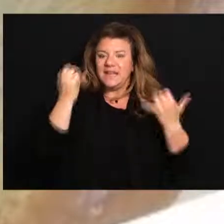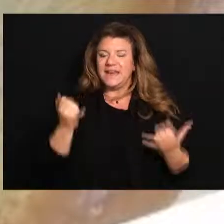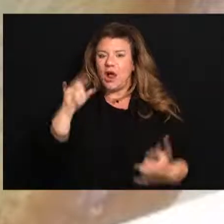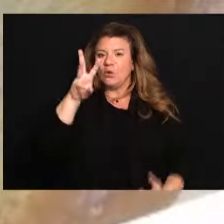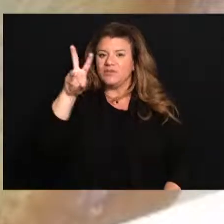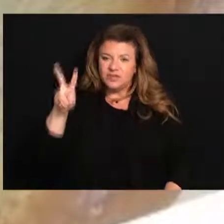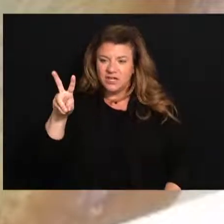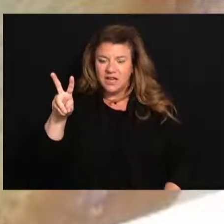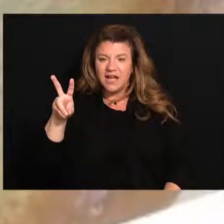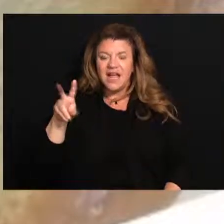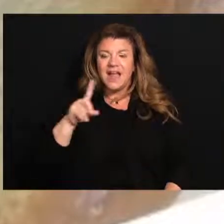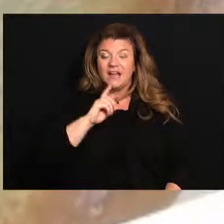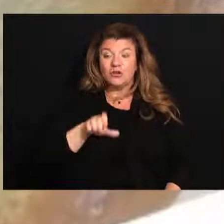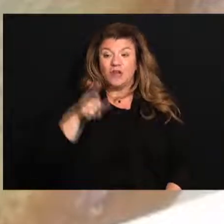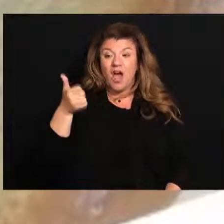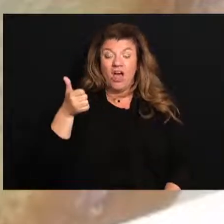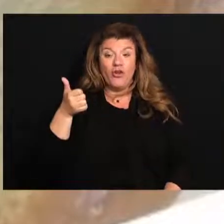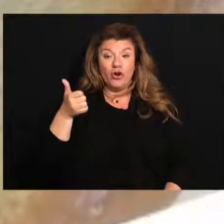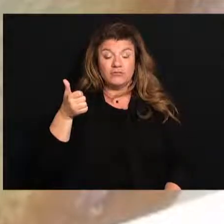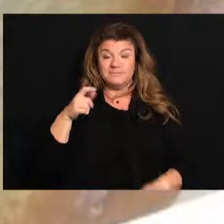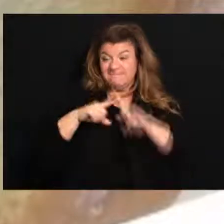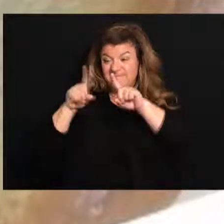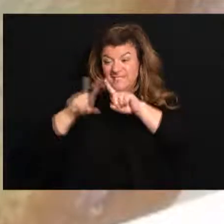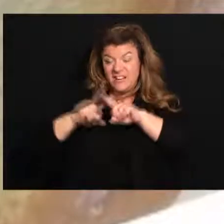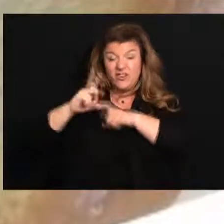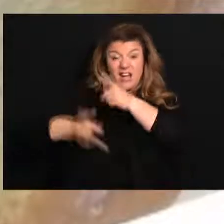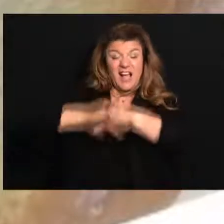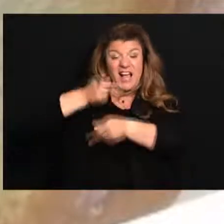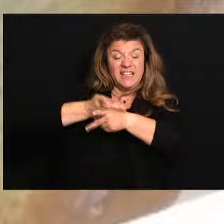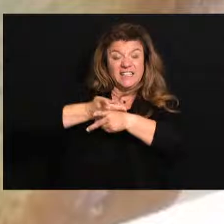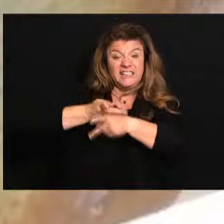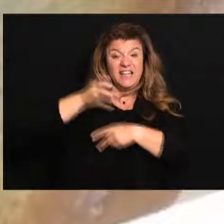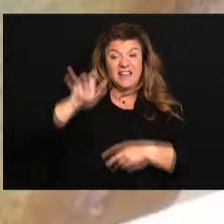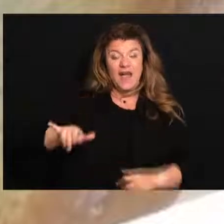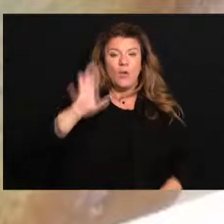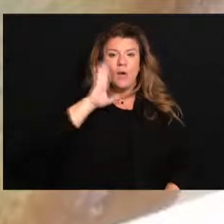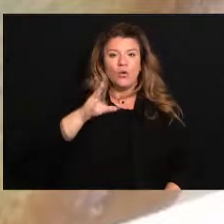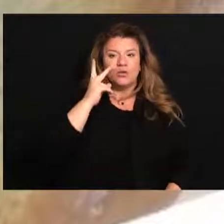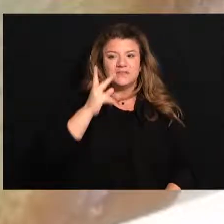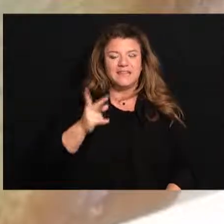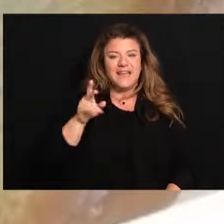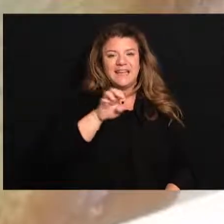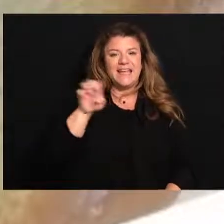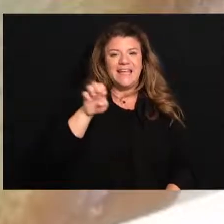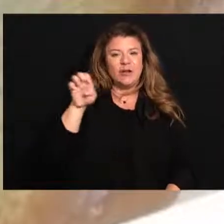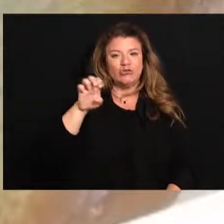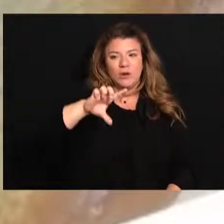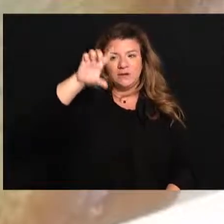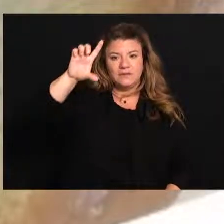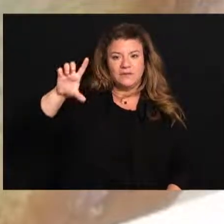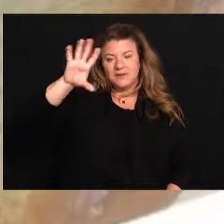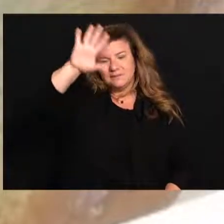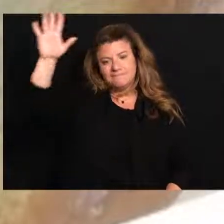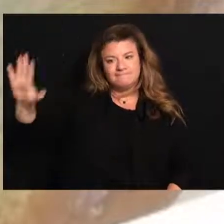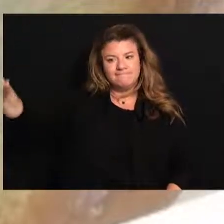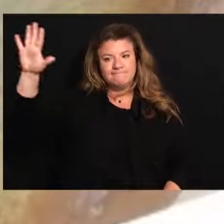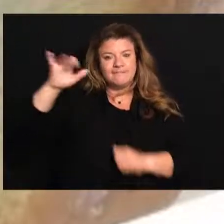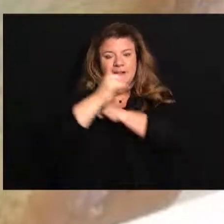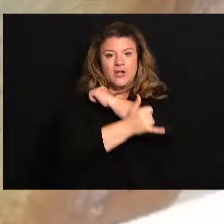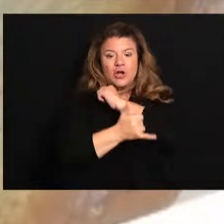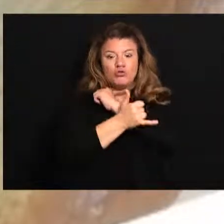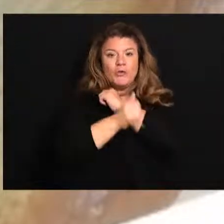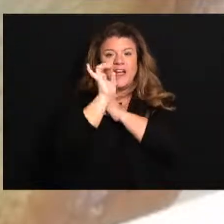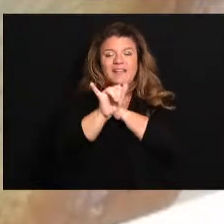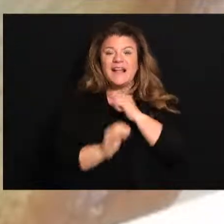Virginia. And there's other forms of this variant that we see in the eastern part of the country, which is even